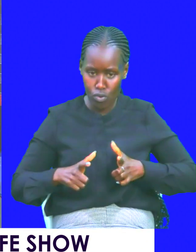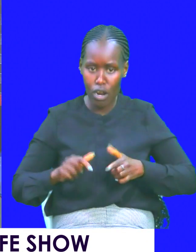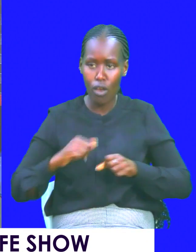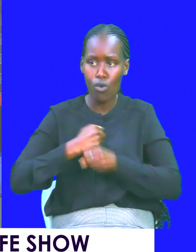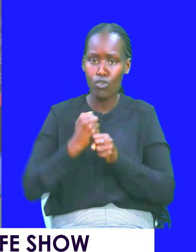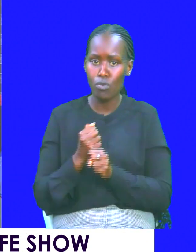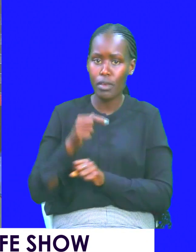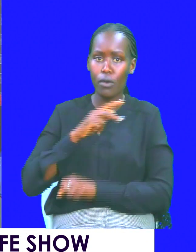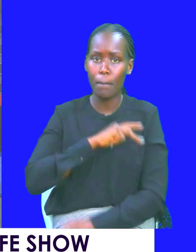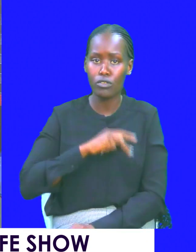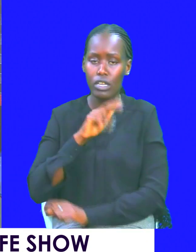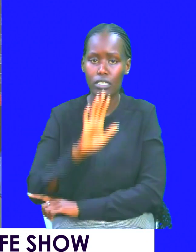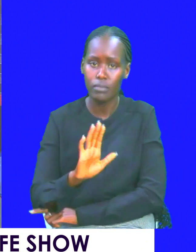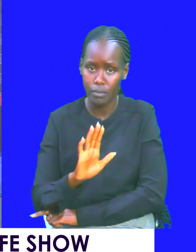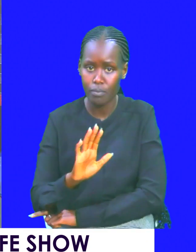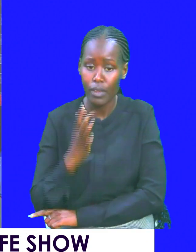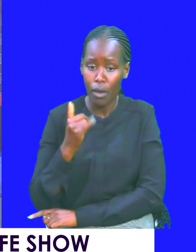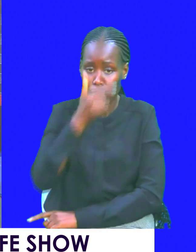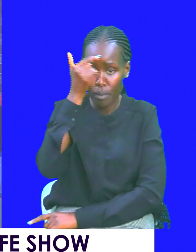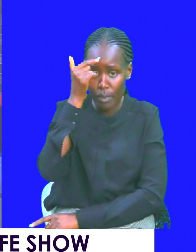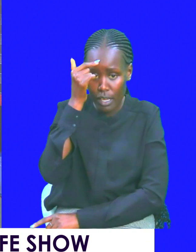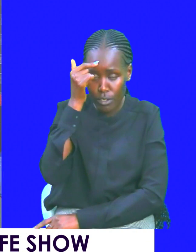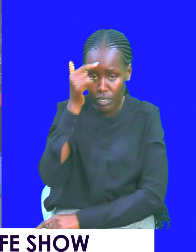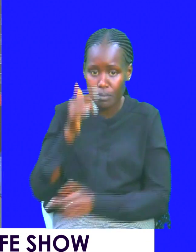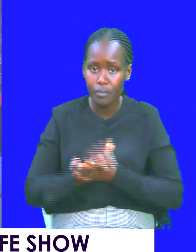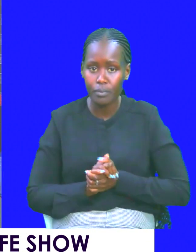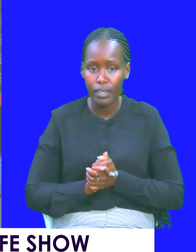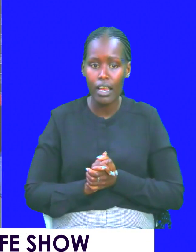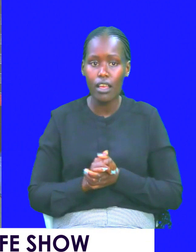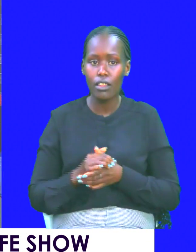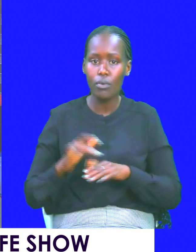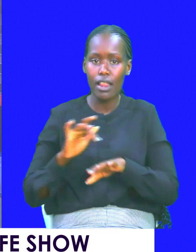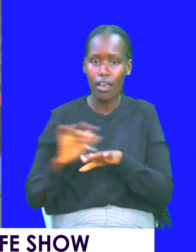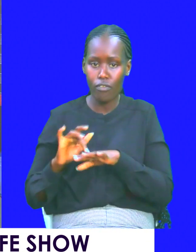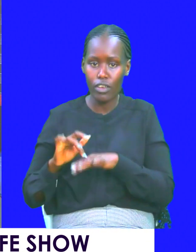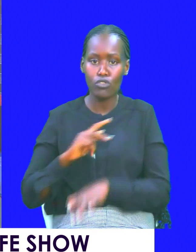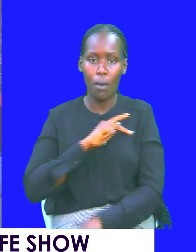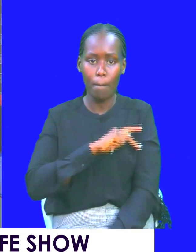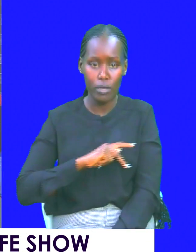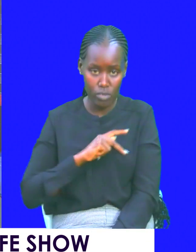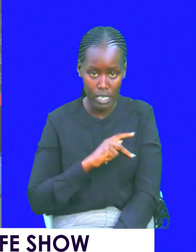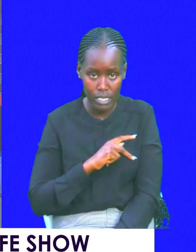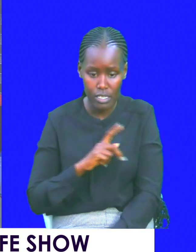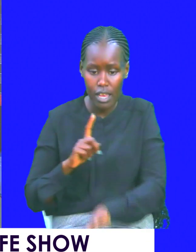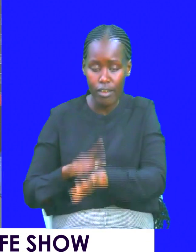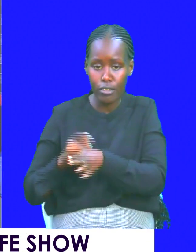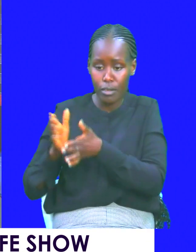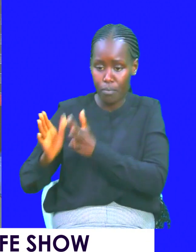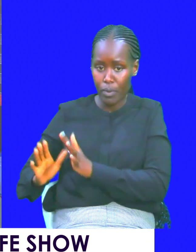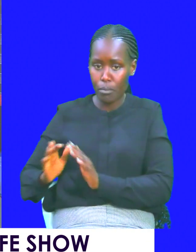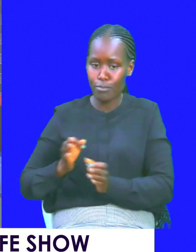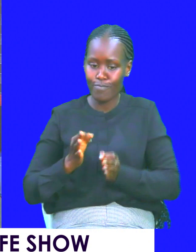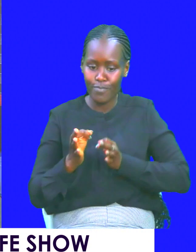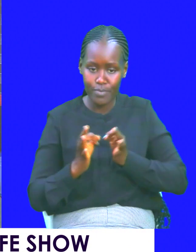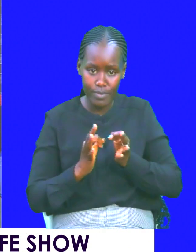your personality, because definitely they will affect your identity. When someone is explaining